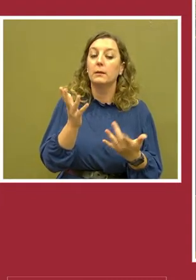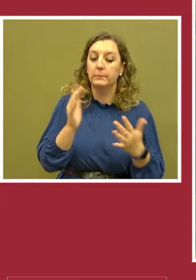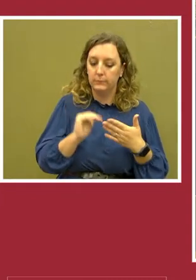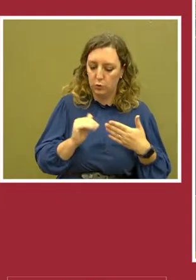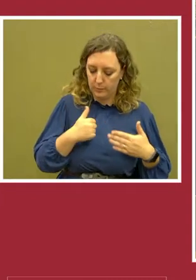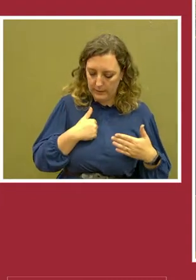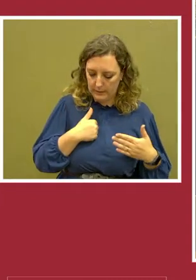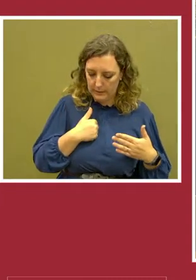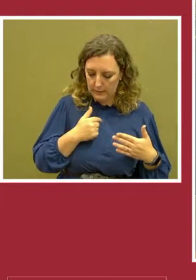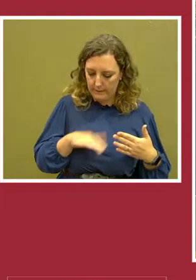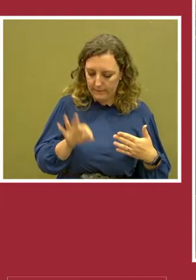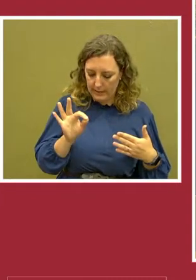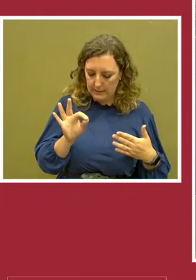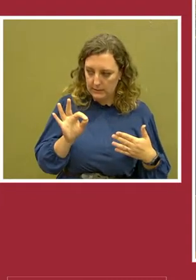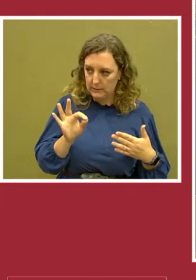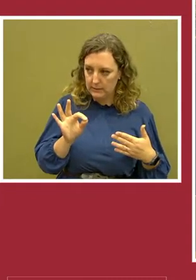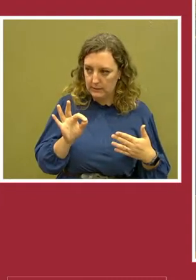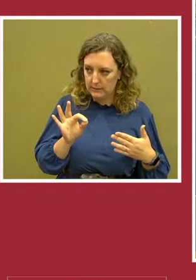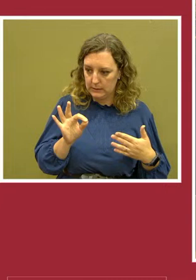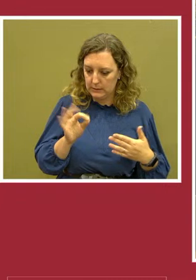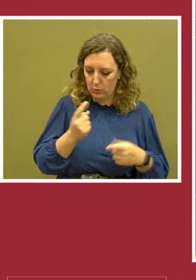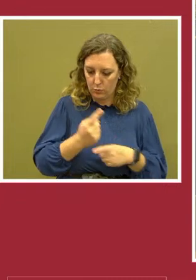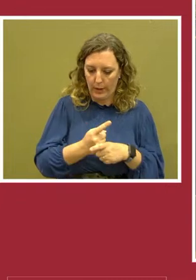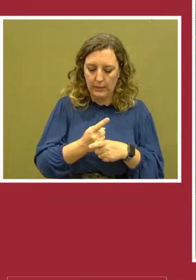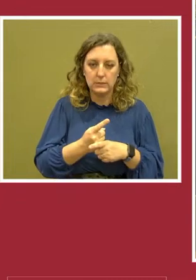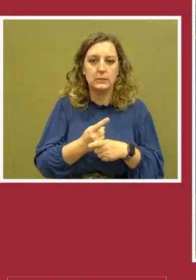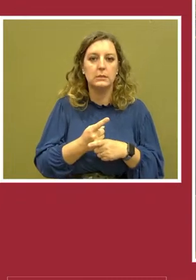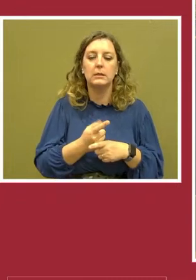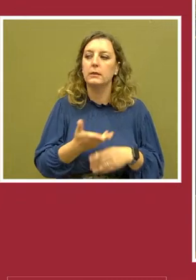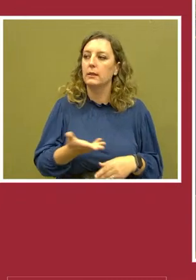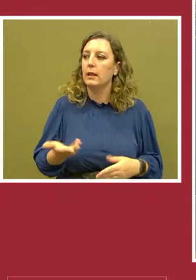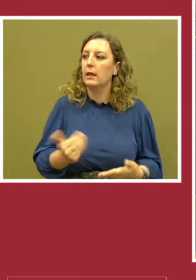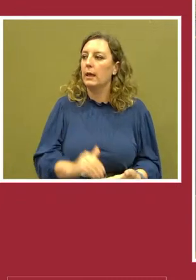here, I'm gonna find it again.